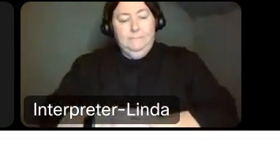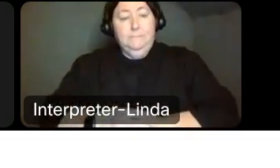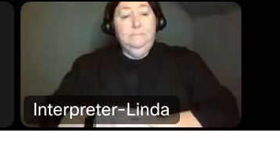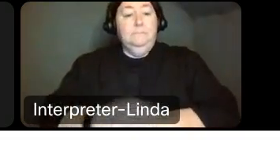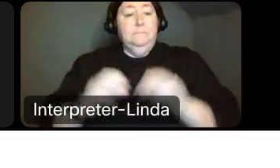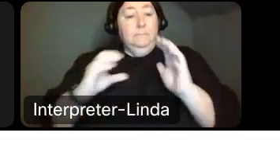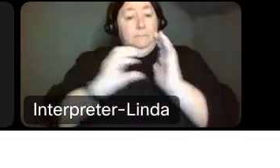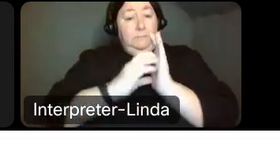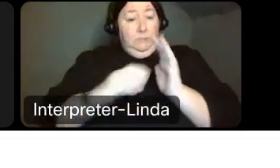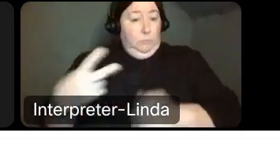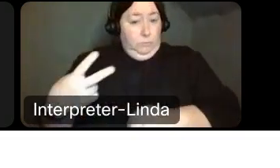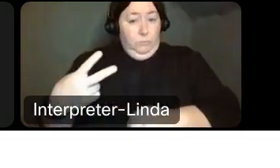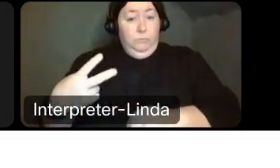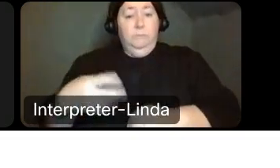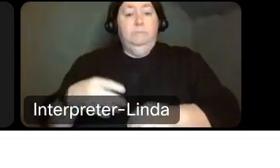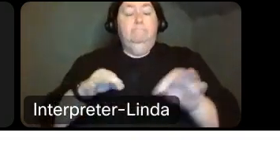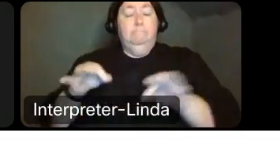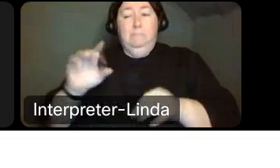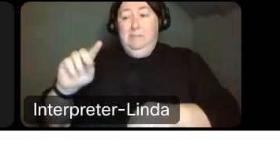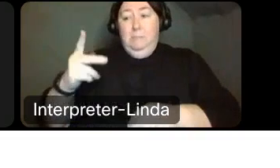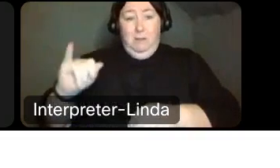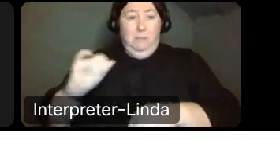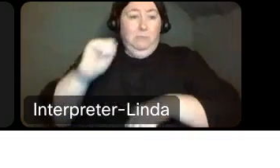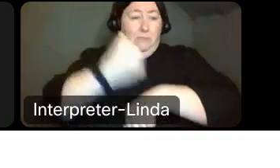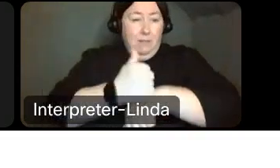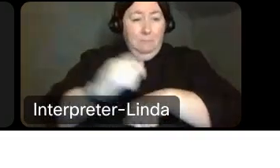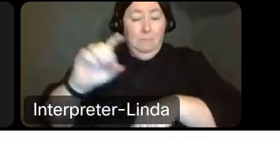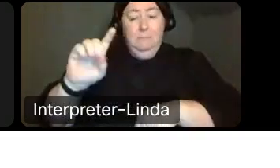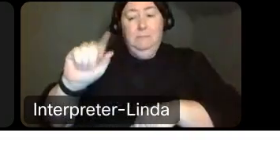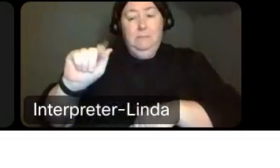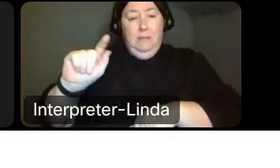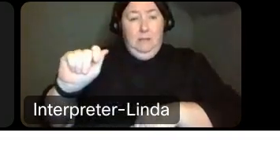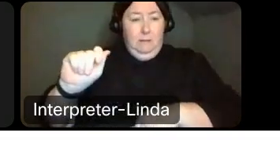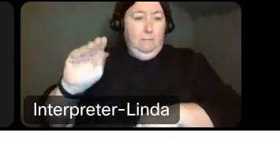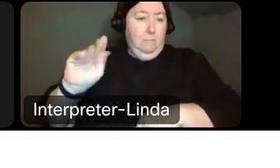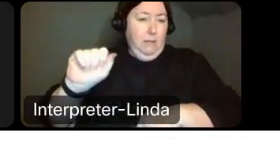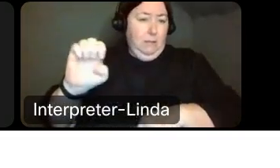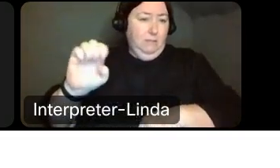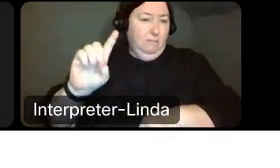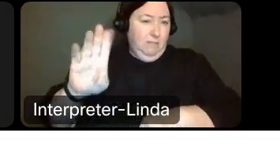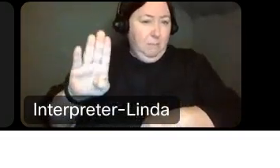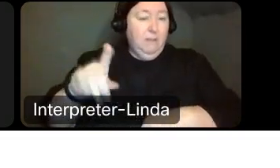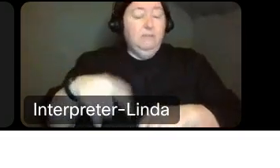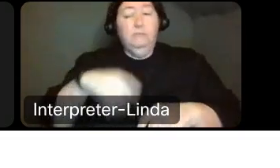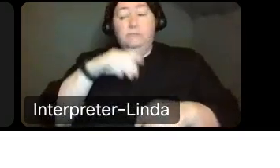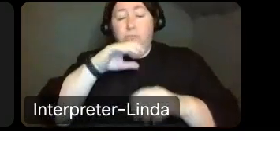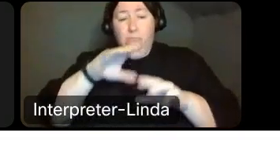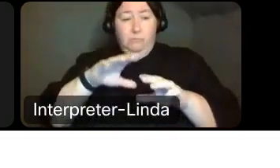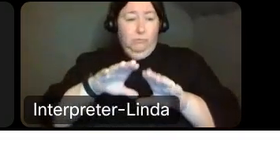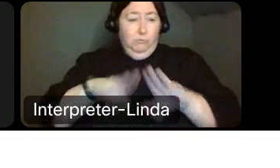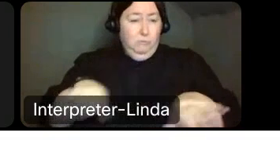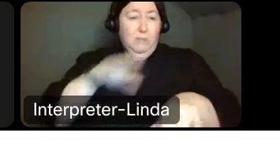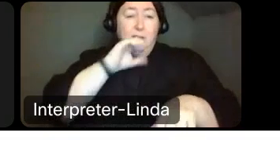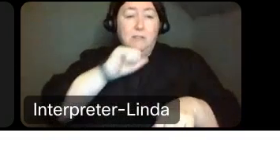Section 2 states that DPI shall make databases containing information on children under the age of 22 who are diagnosed as deaf or hard of